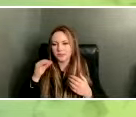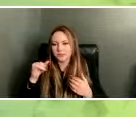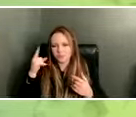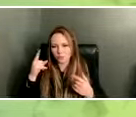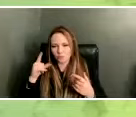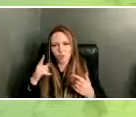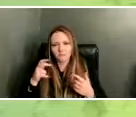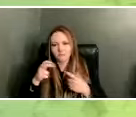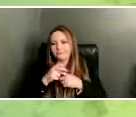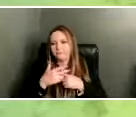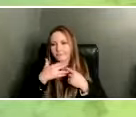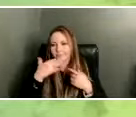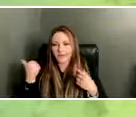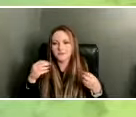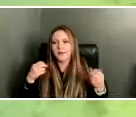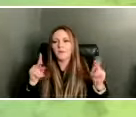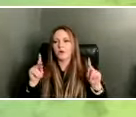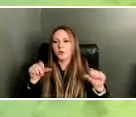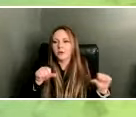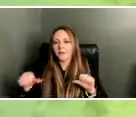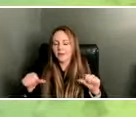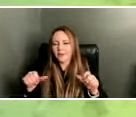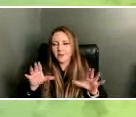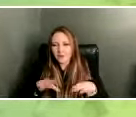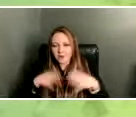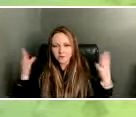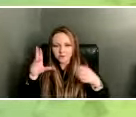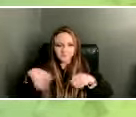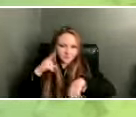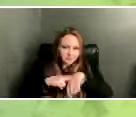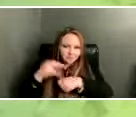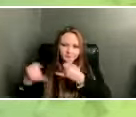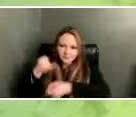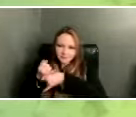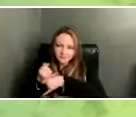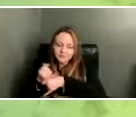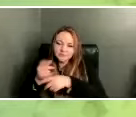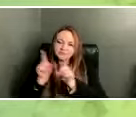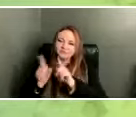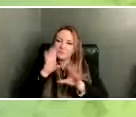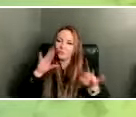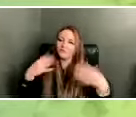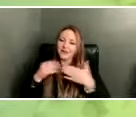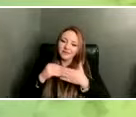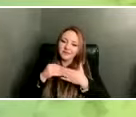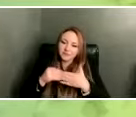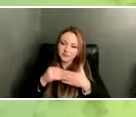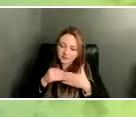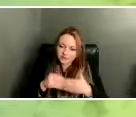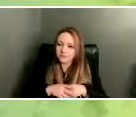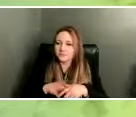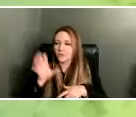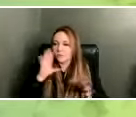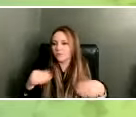of the best opportunities of being able to open it up nationally and internationally. And also it provides flexibility. It